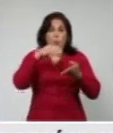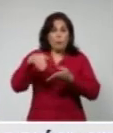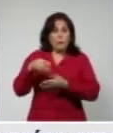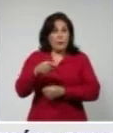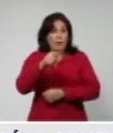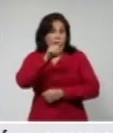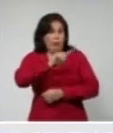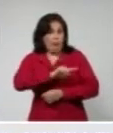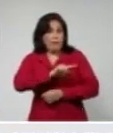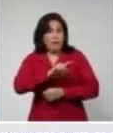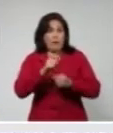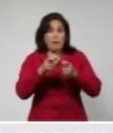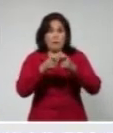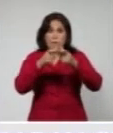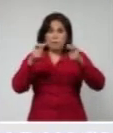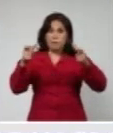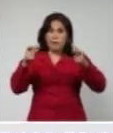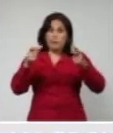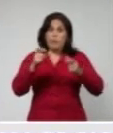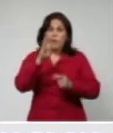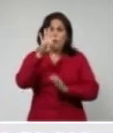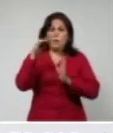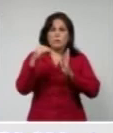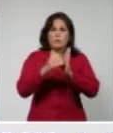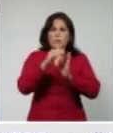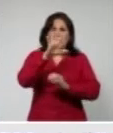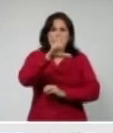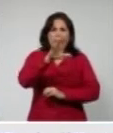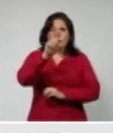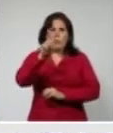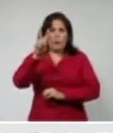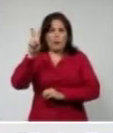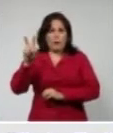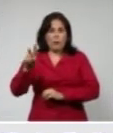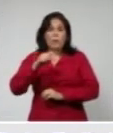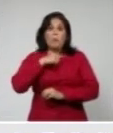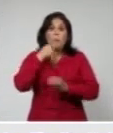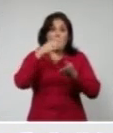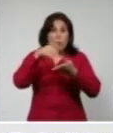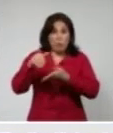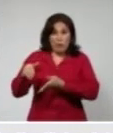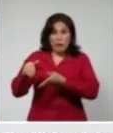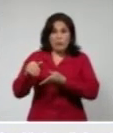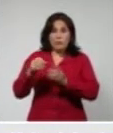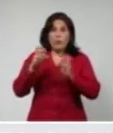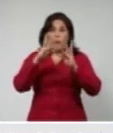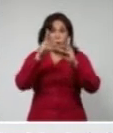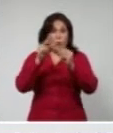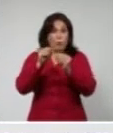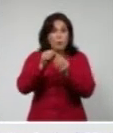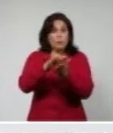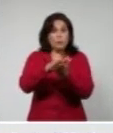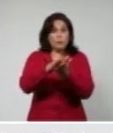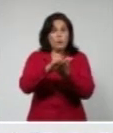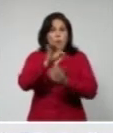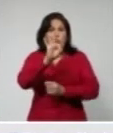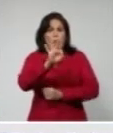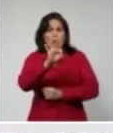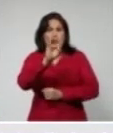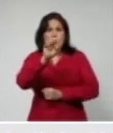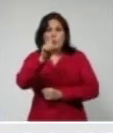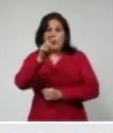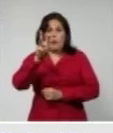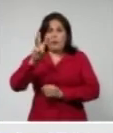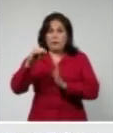At this rate, we'll reach 24 million by tomorrow. Yesterday,